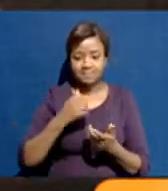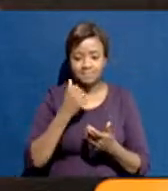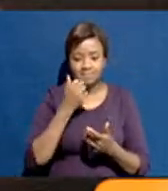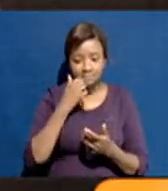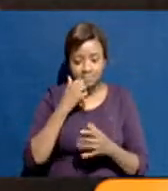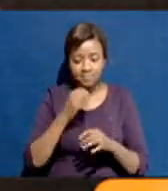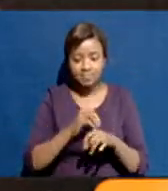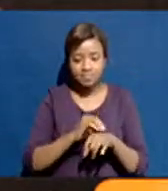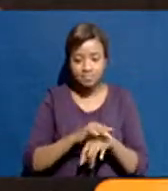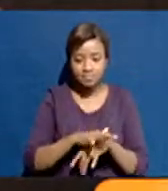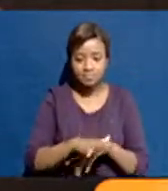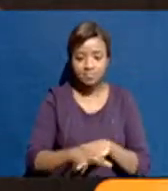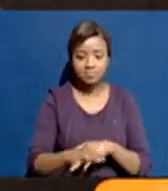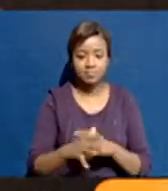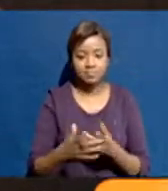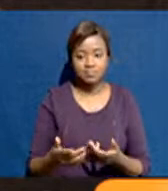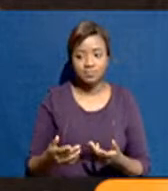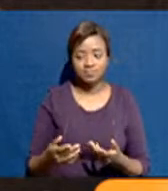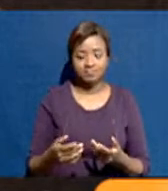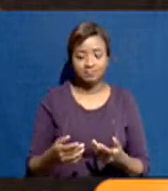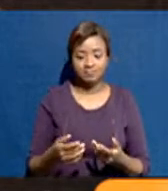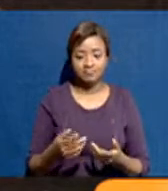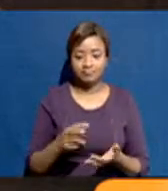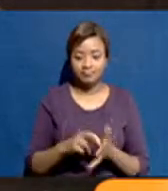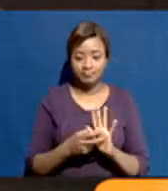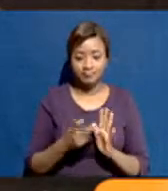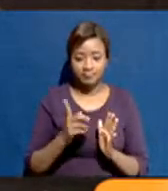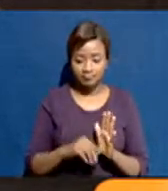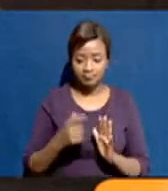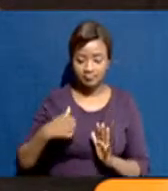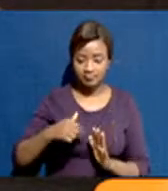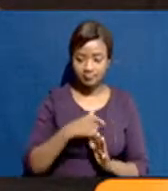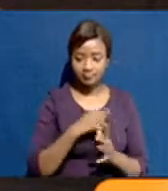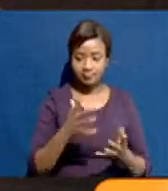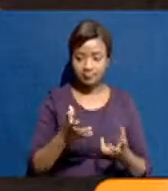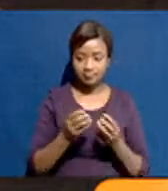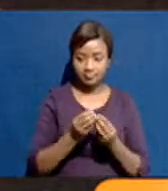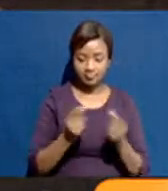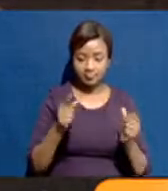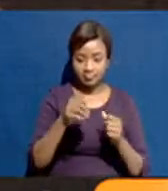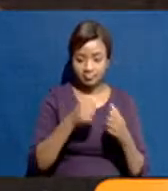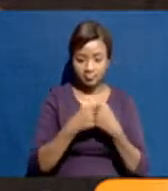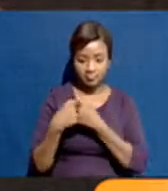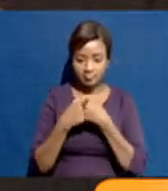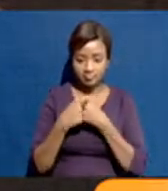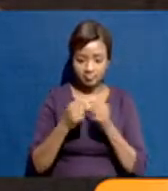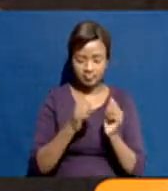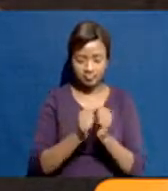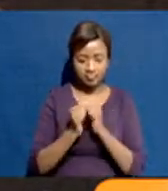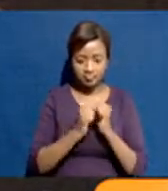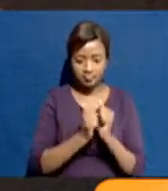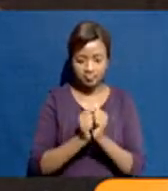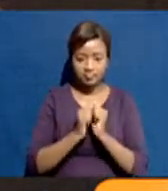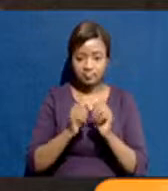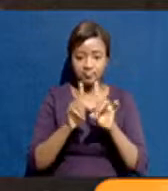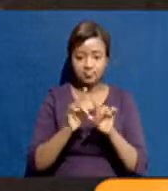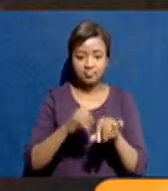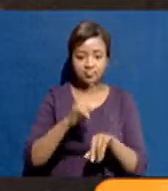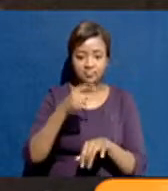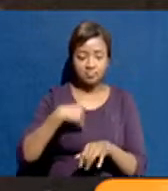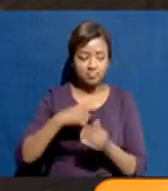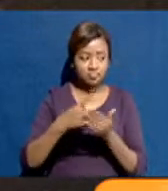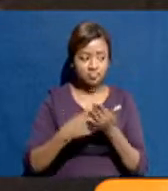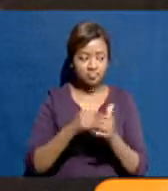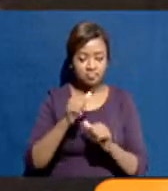is why we say that it has to be all of us addressing this challenge as a layered challenge, so that when you go to speak about the pregnancy,